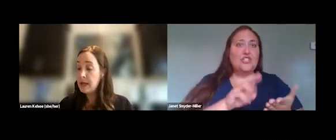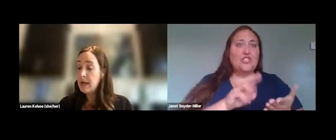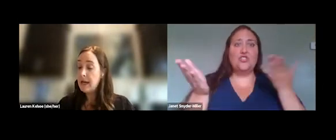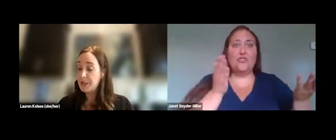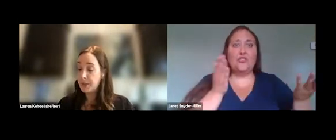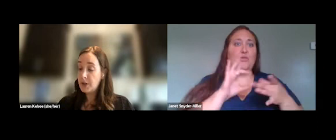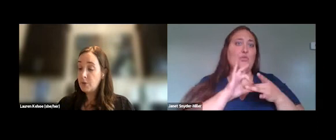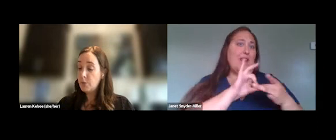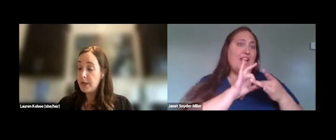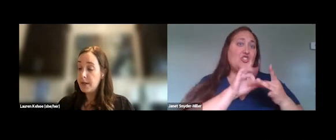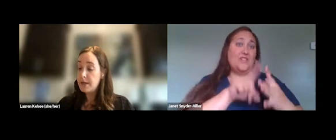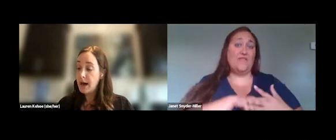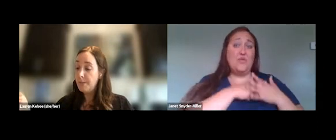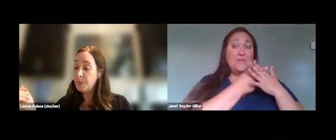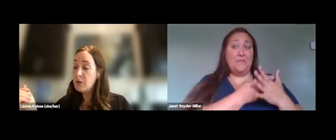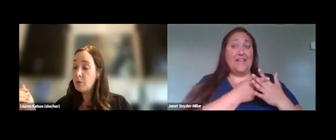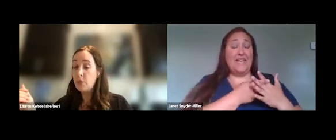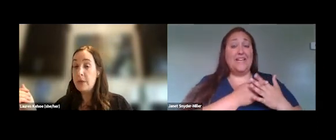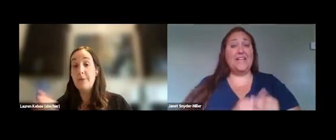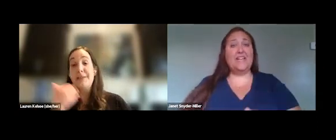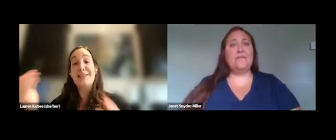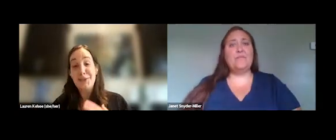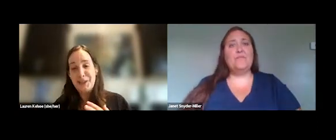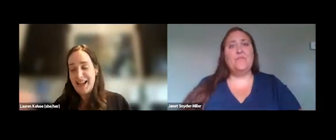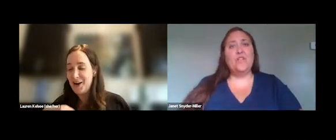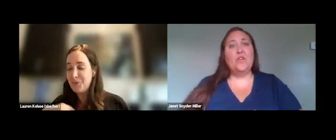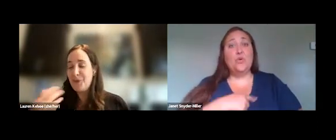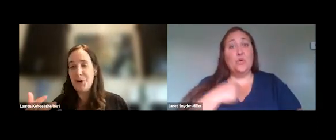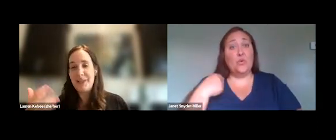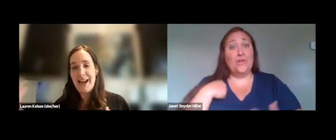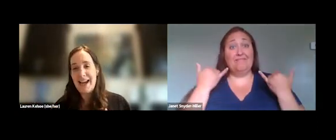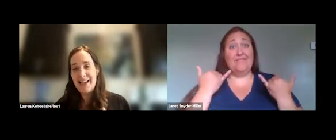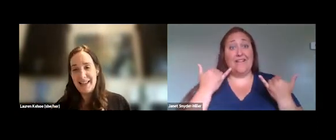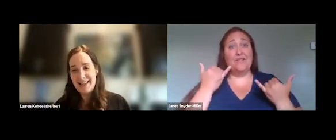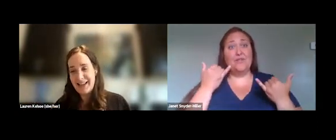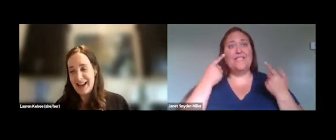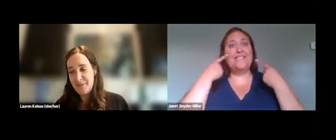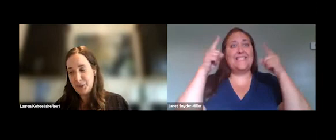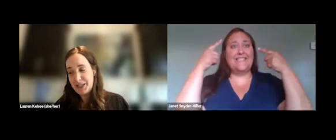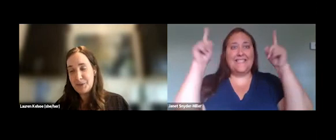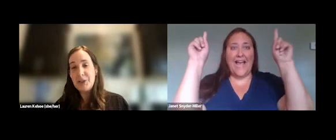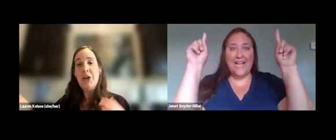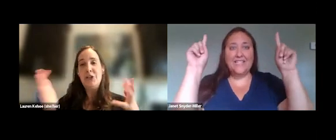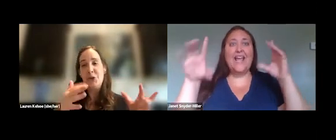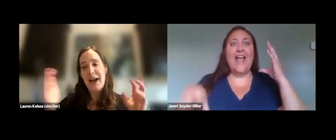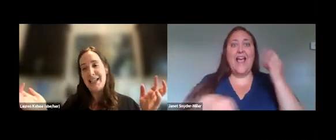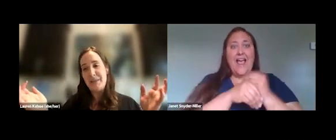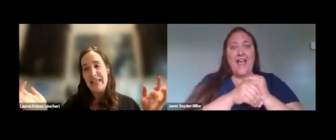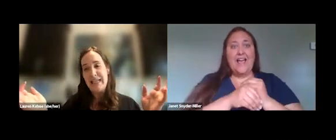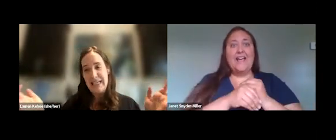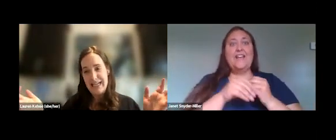beginning. And as a result, we have successfully now proposed to add this principle